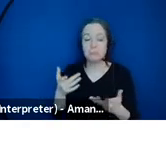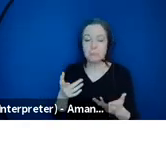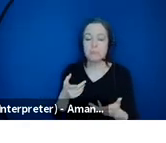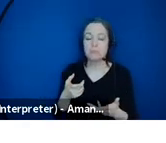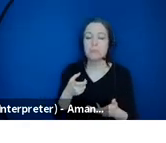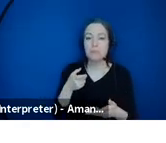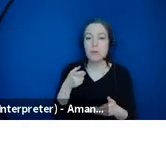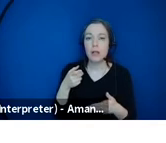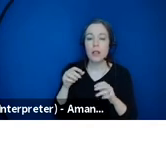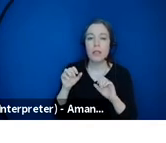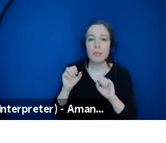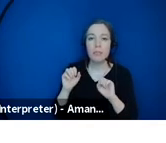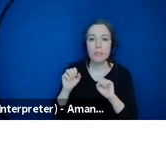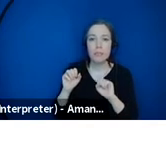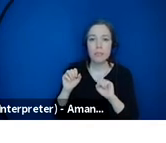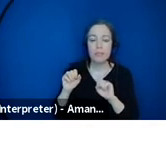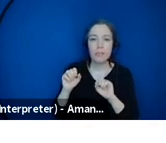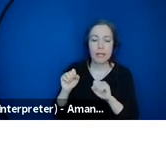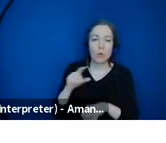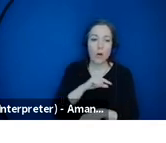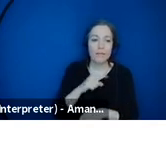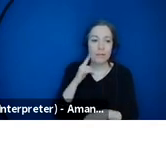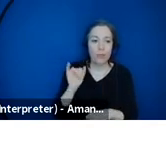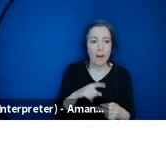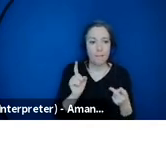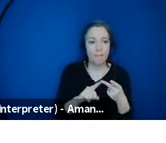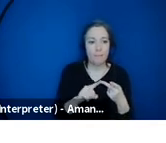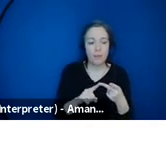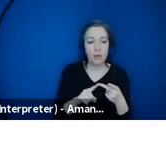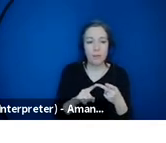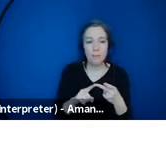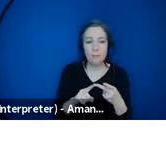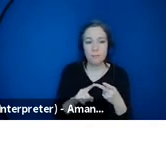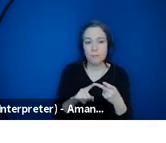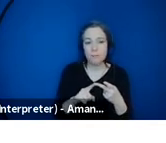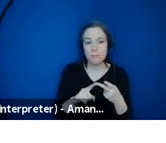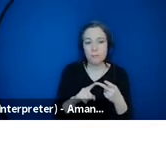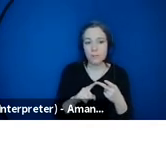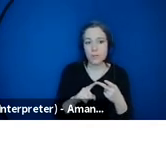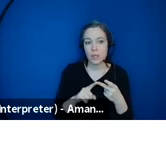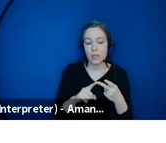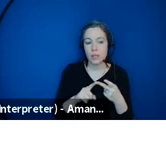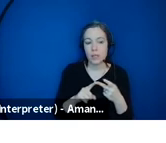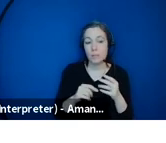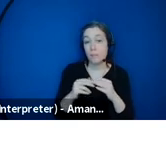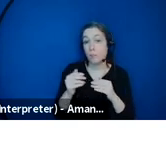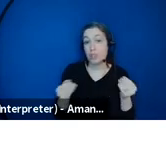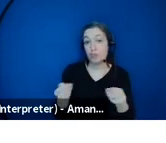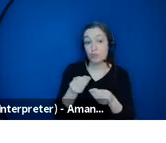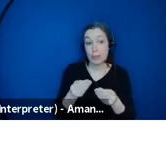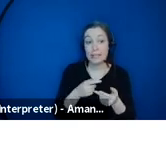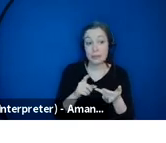majors so a good example of that is the building trades scholarships. STEM scholars is a great program for students who are